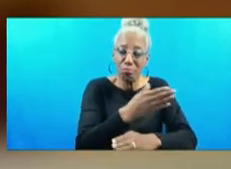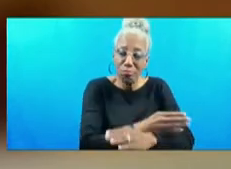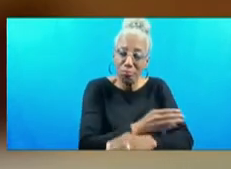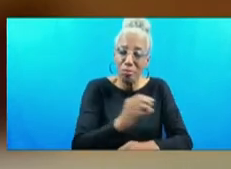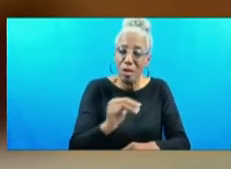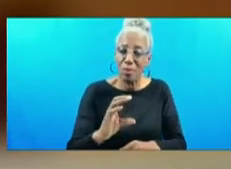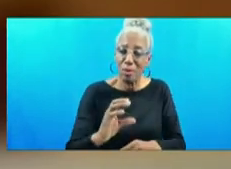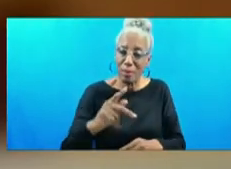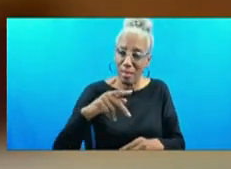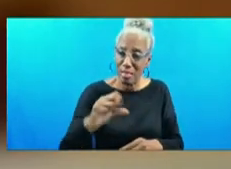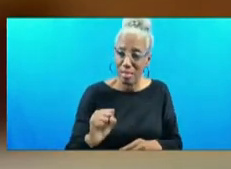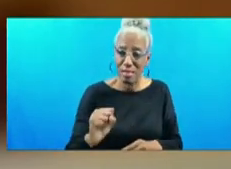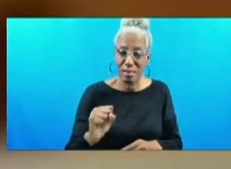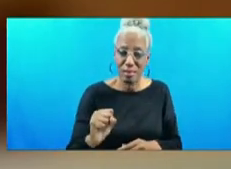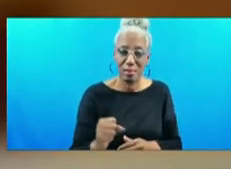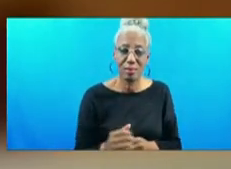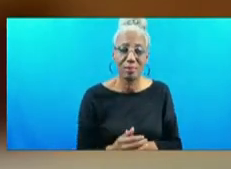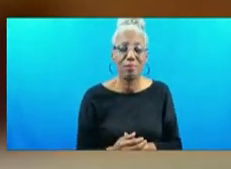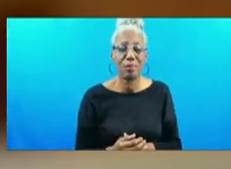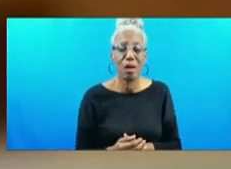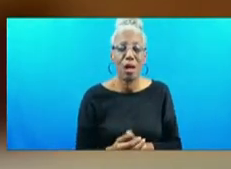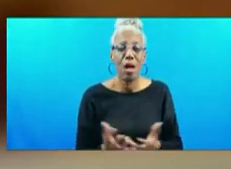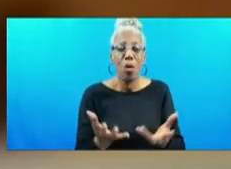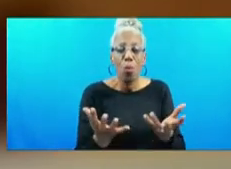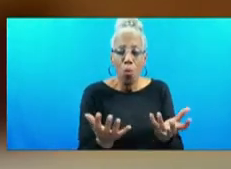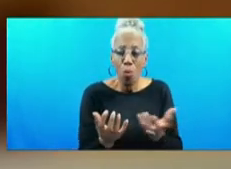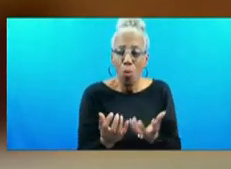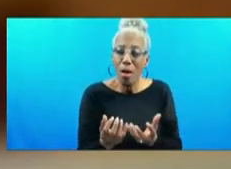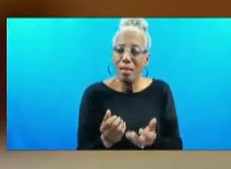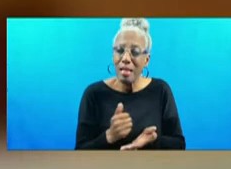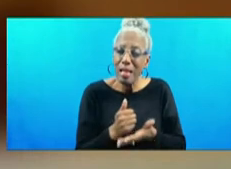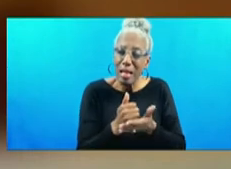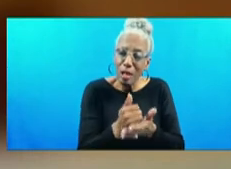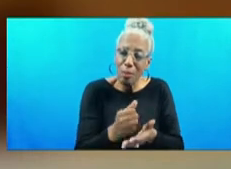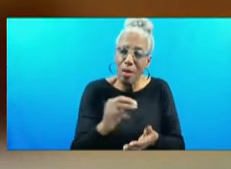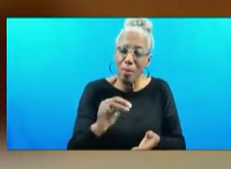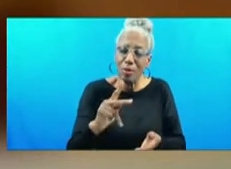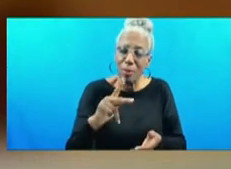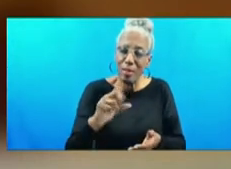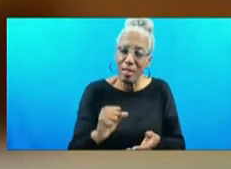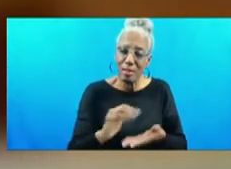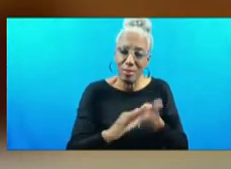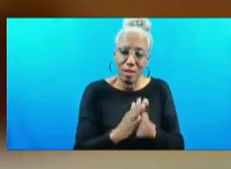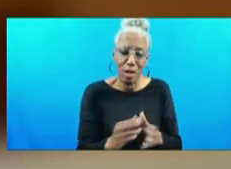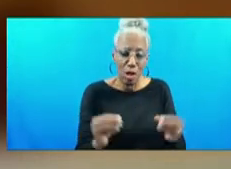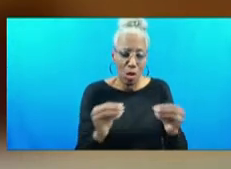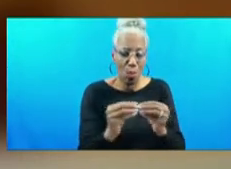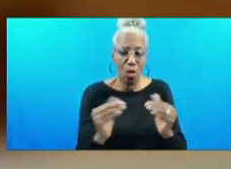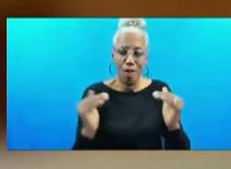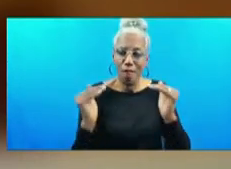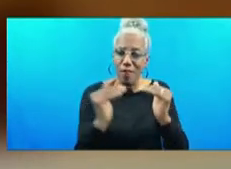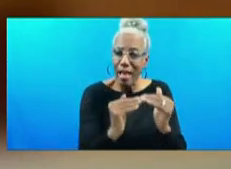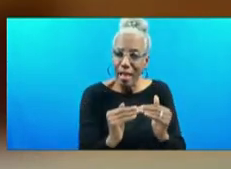a more fair school where all of our children can learn and be safe.